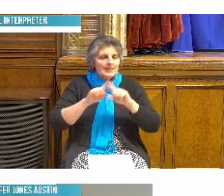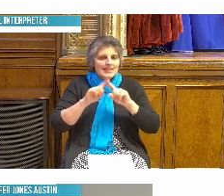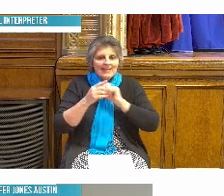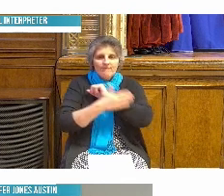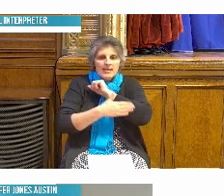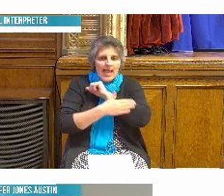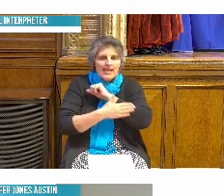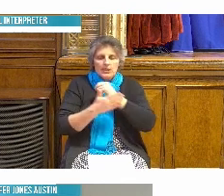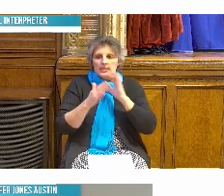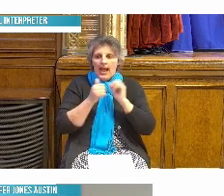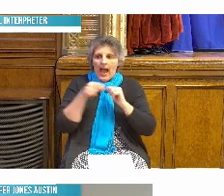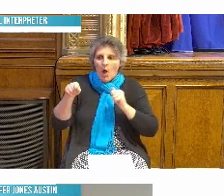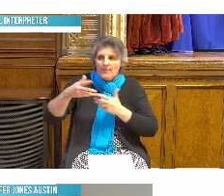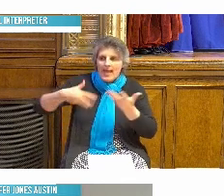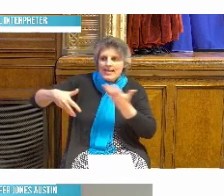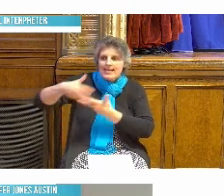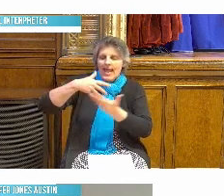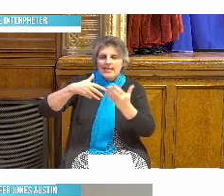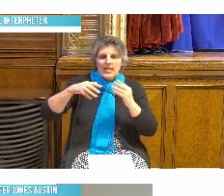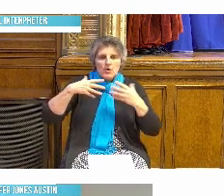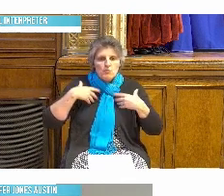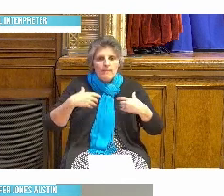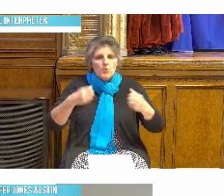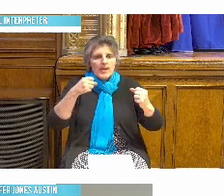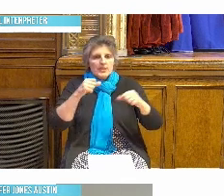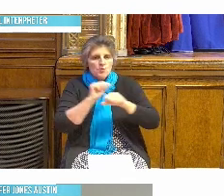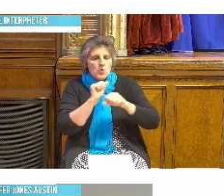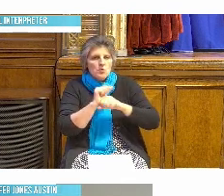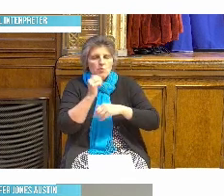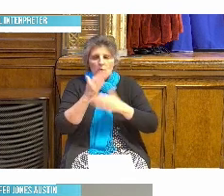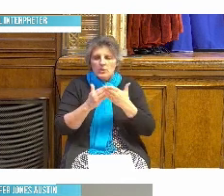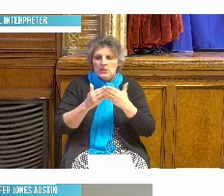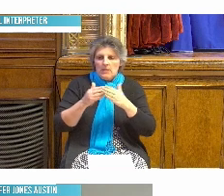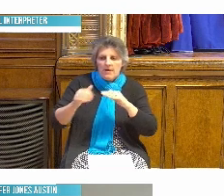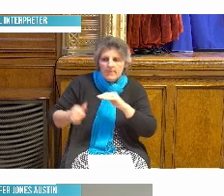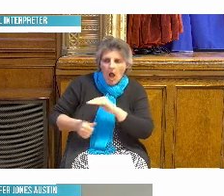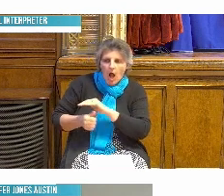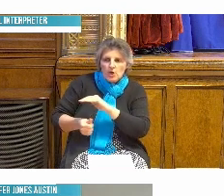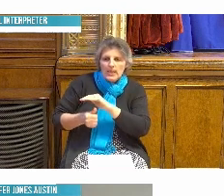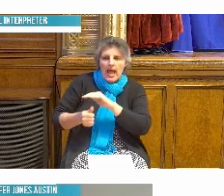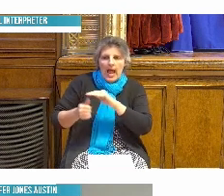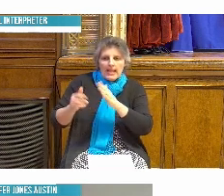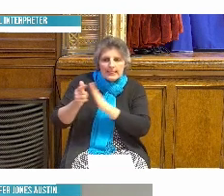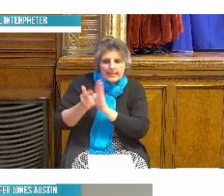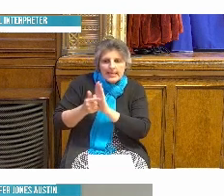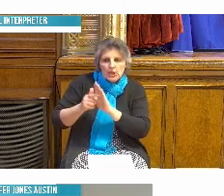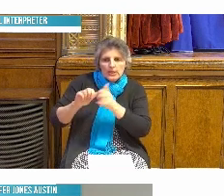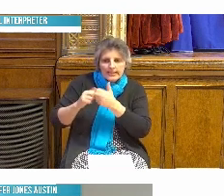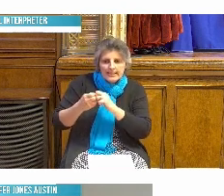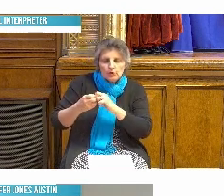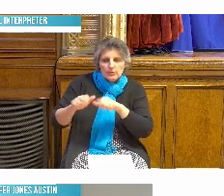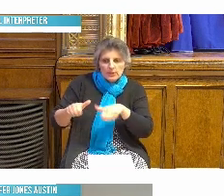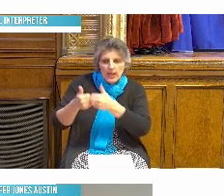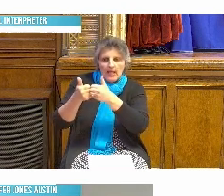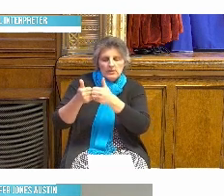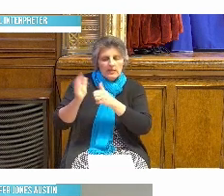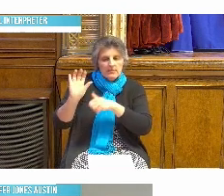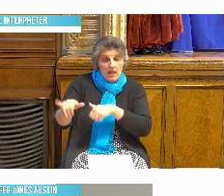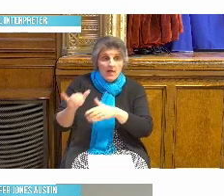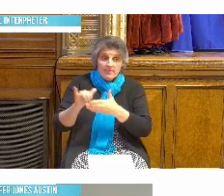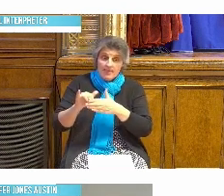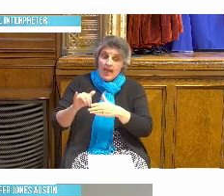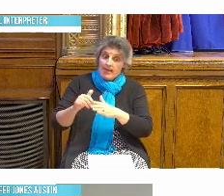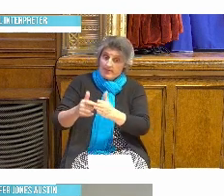nations, how they engaged in reparations work, or what were some of the underlying legal issues and challenges and the like, that can